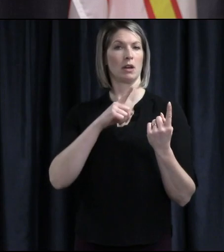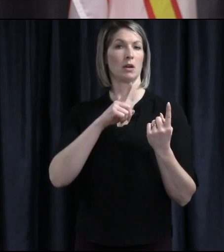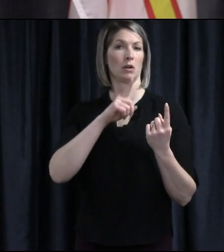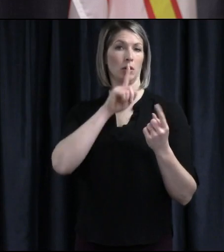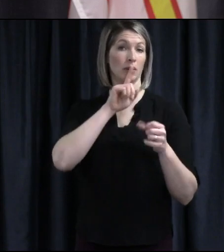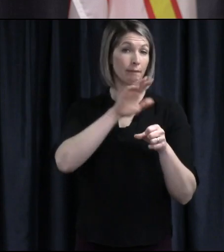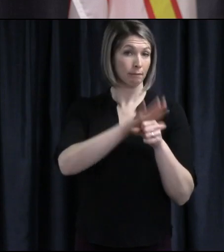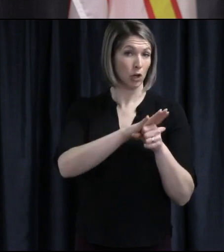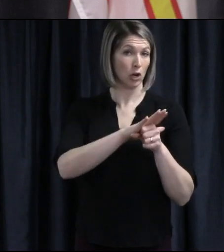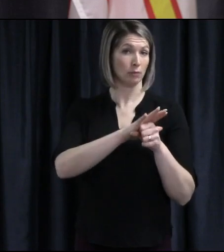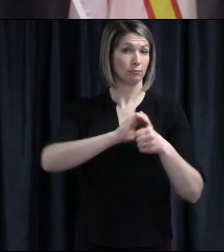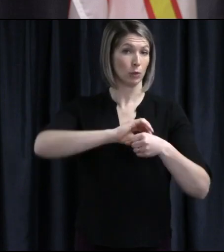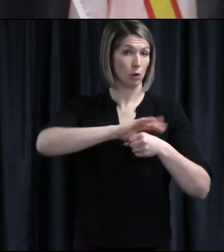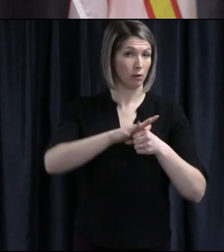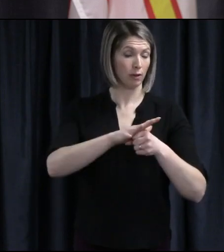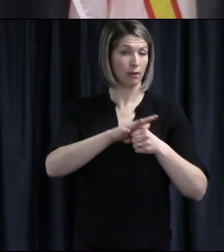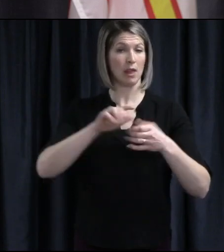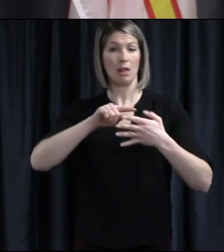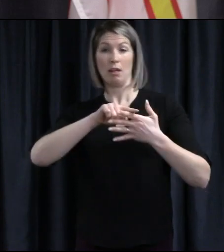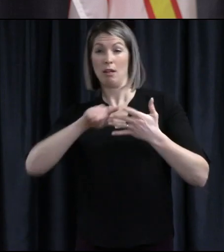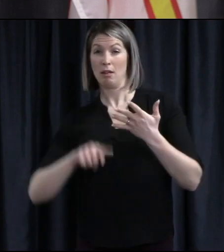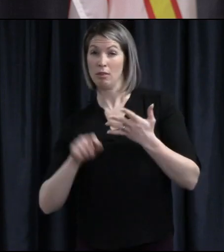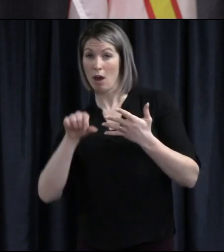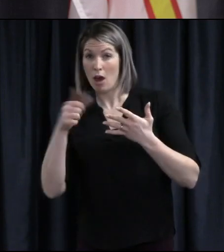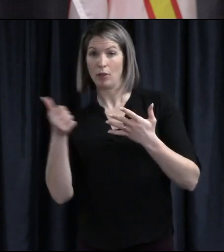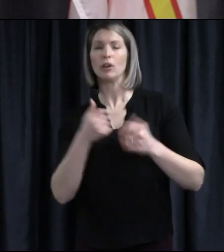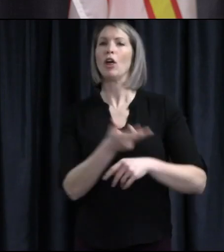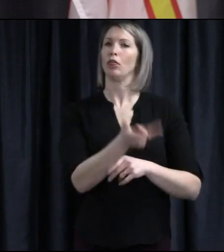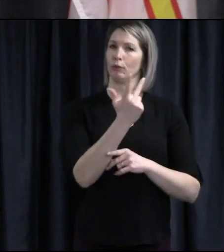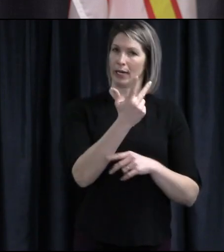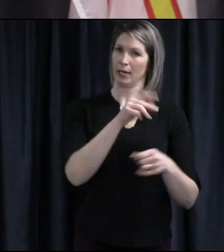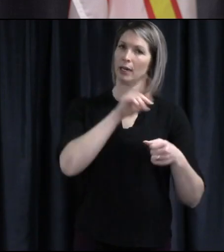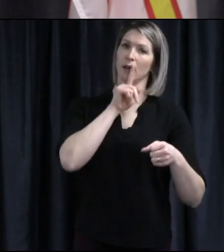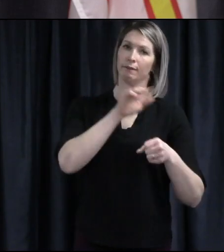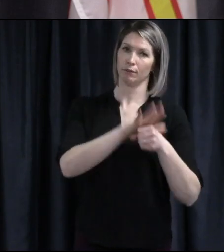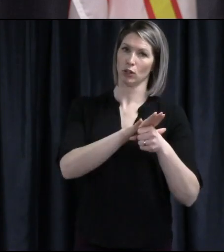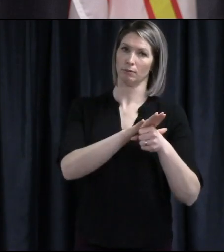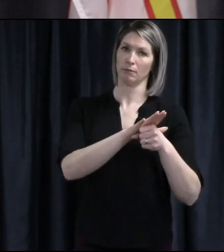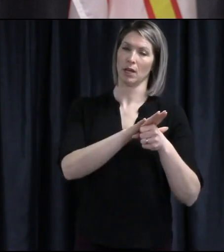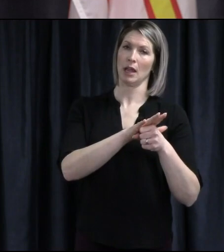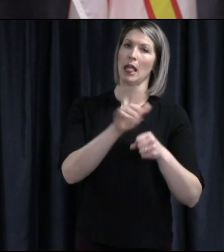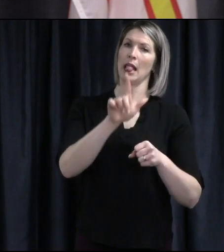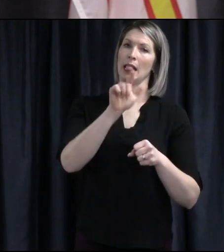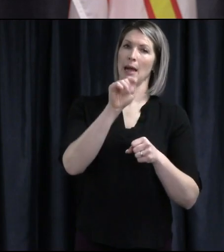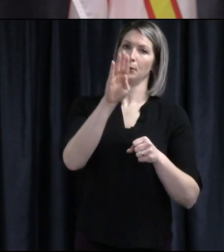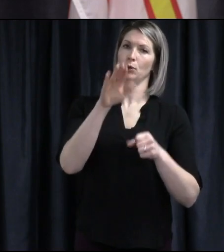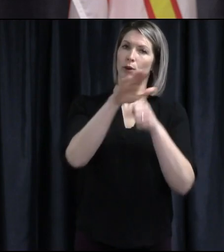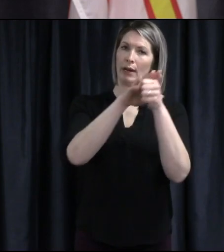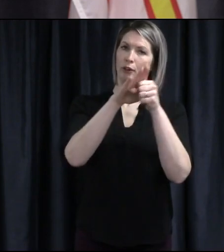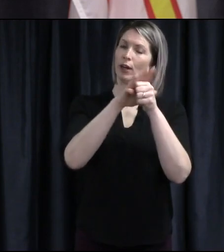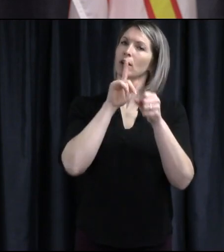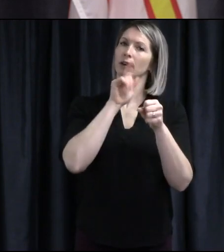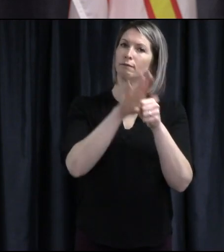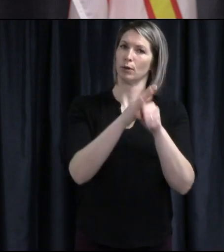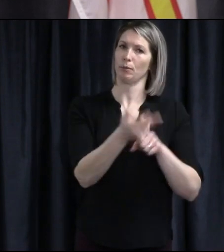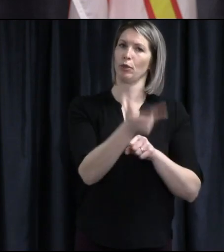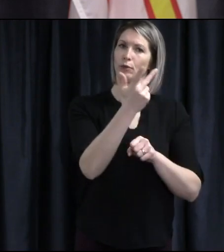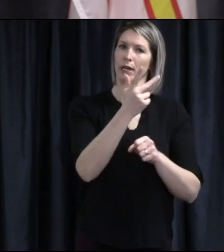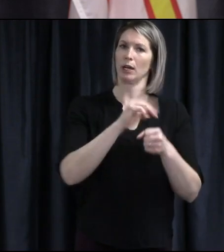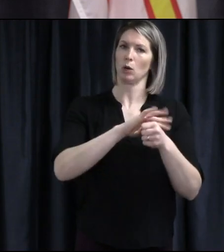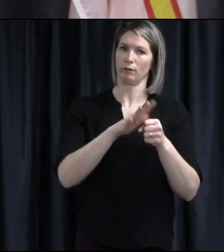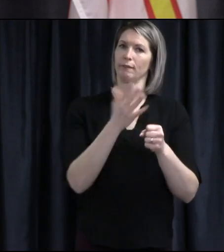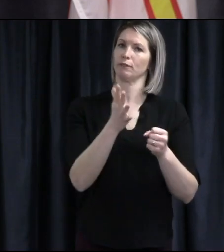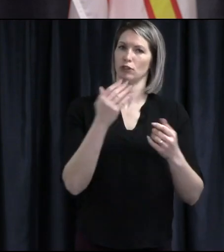are presumptive positive? 3 are confirmed. The 3 in Labrador Grenfell Health have been confirmed. Thank